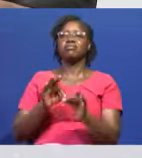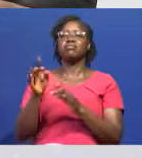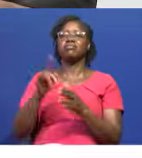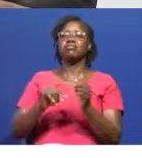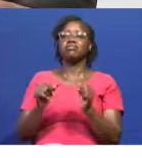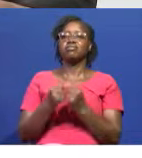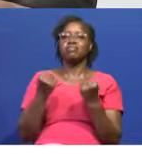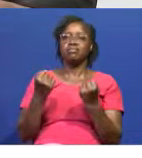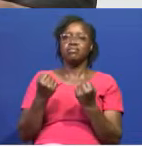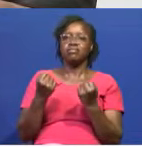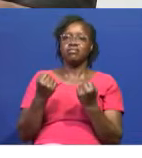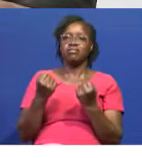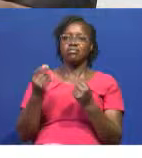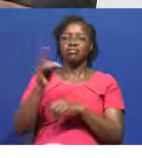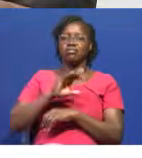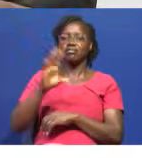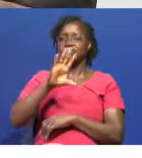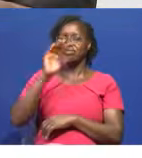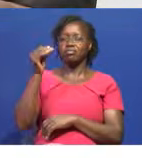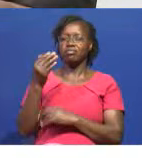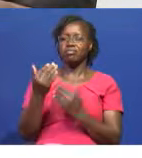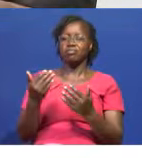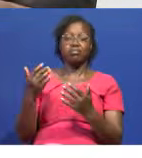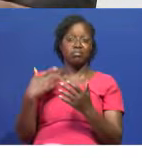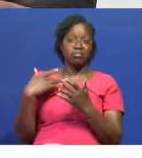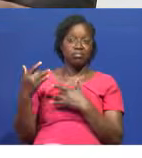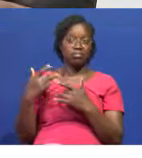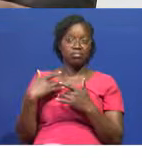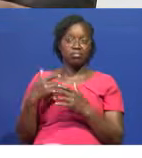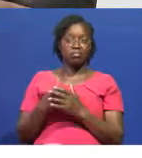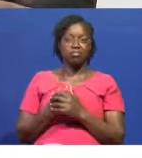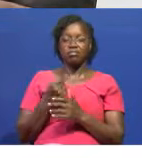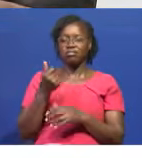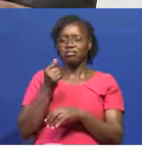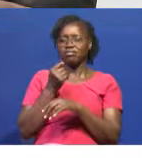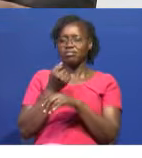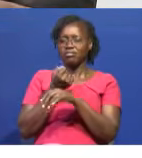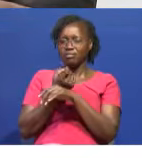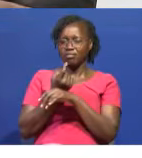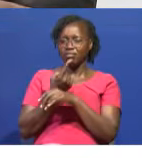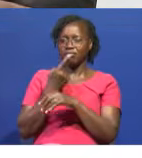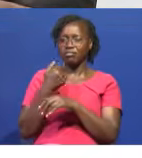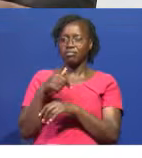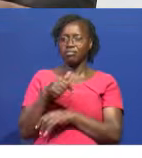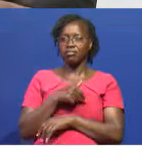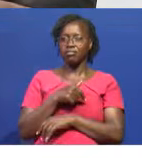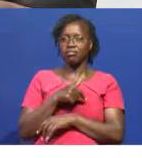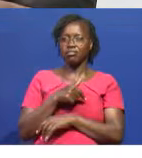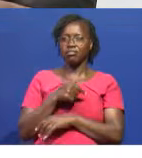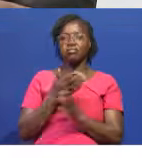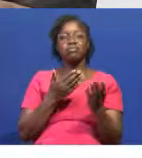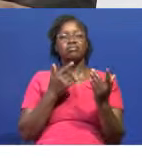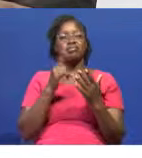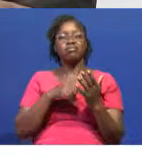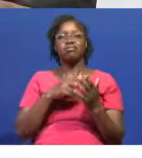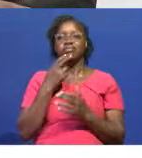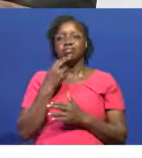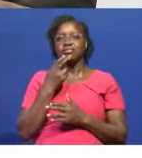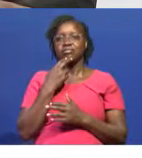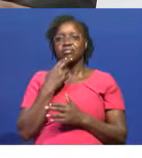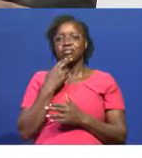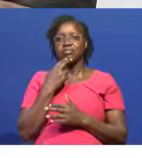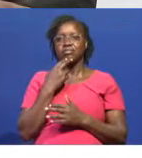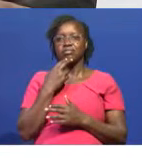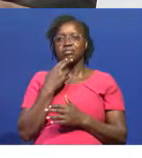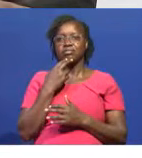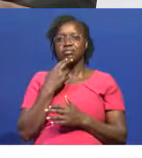in as far as the Day of the African Child is concerned. I just want to give you a few seconds to tell us what to expect on Tuesday in as